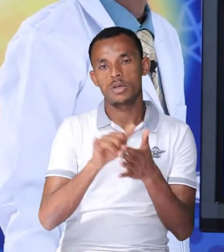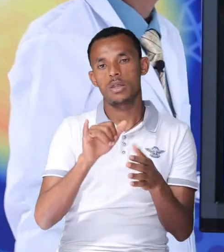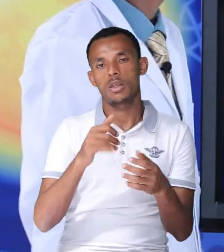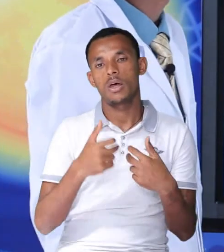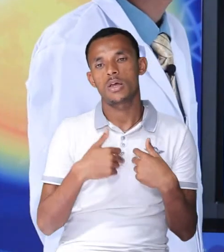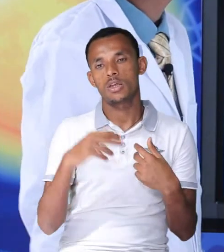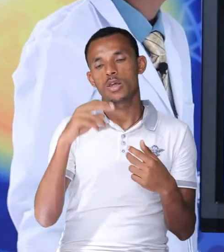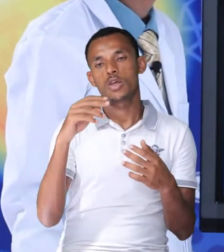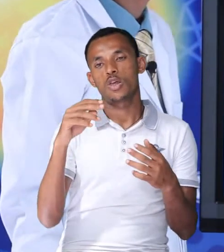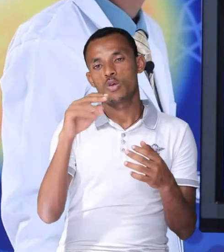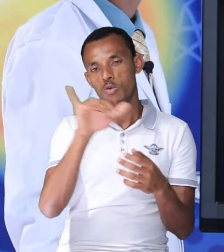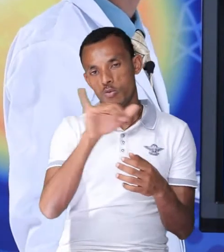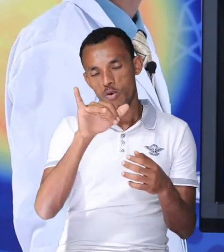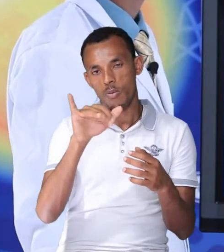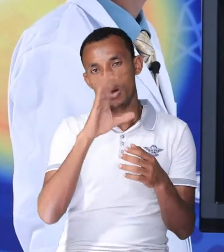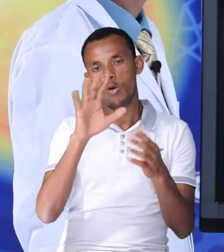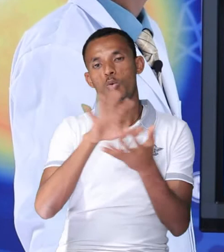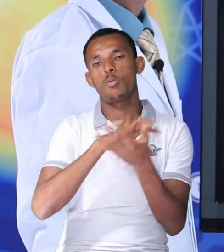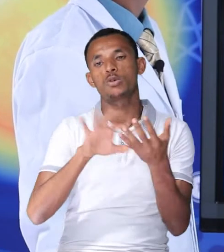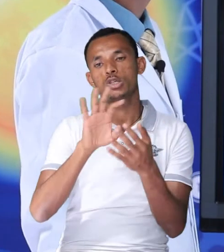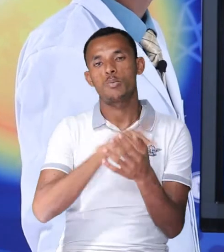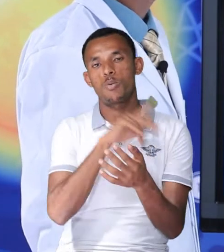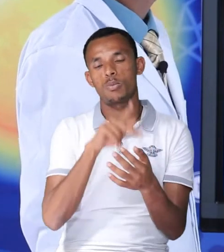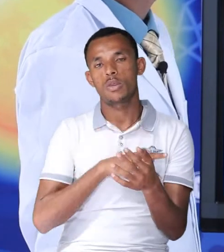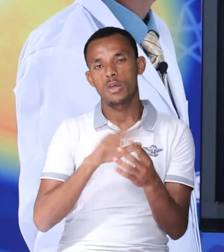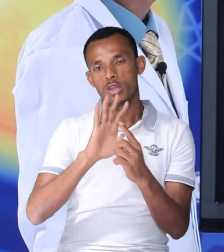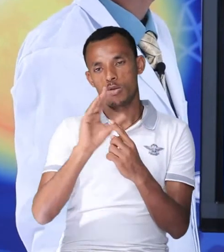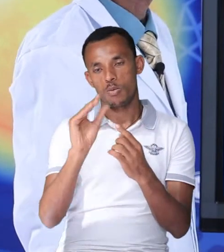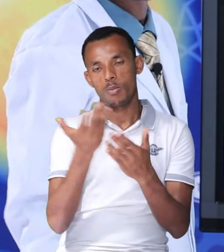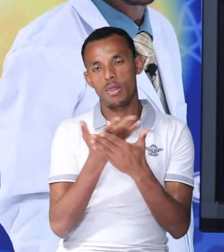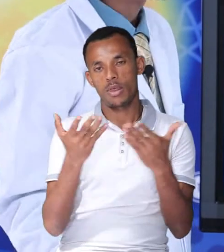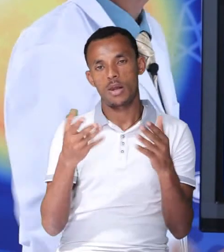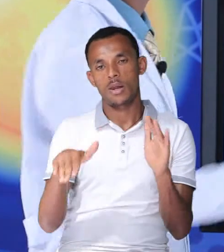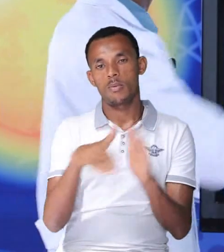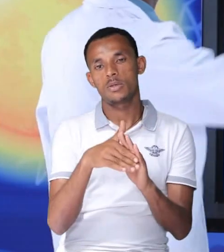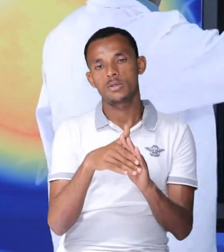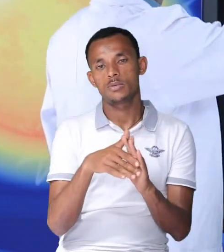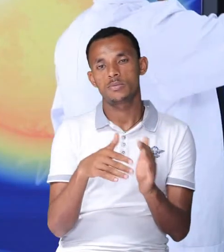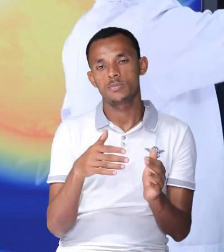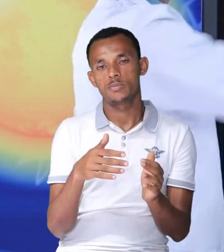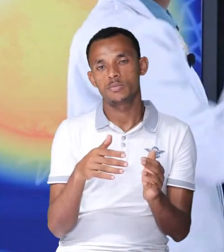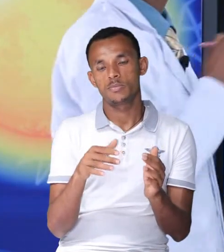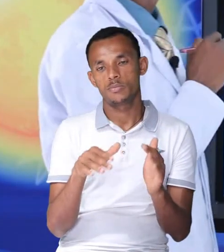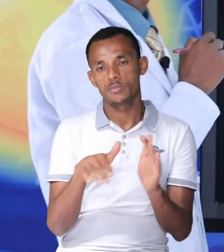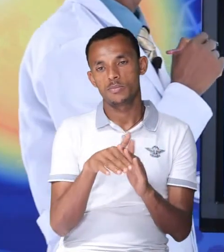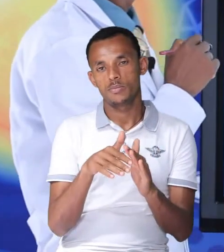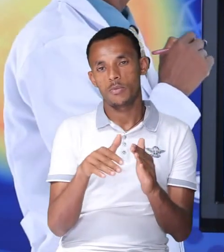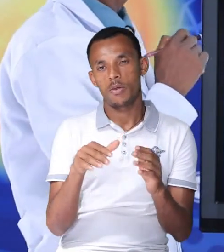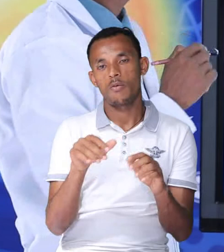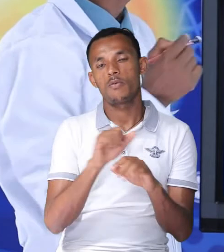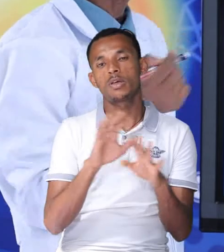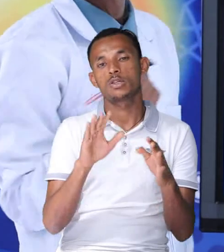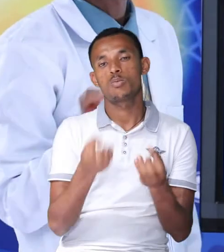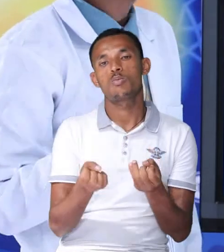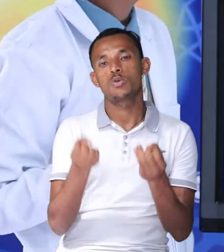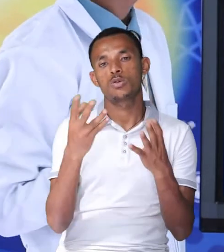uniform composition and properties. A state of matter represents a phase. A state of matter represents a phase.